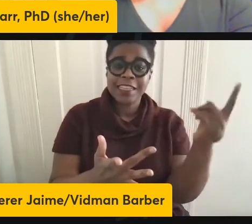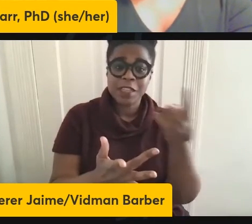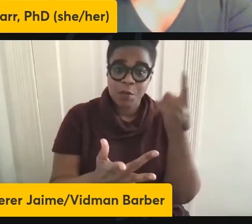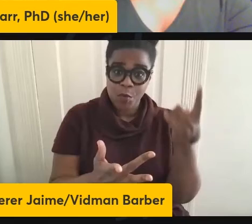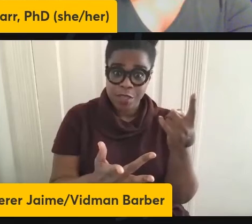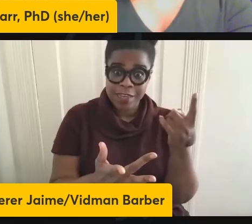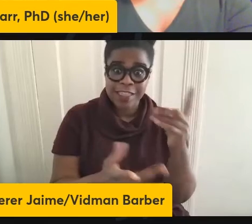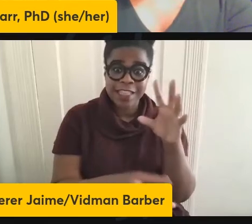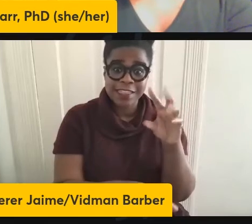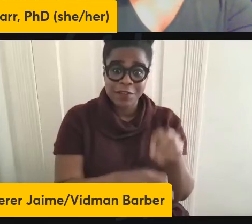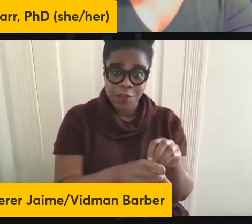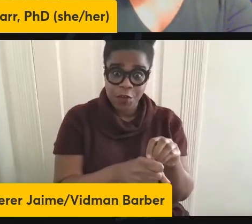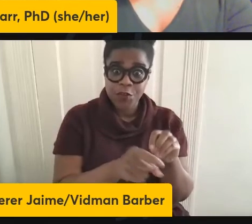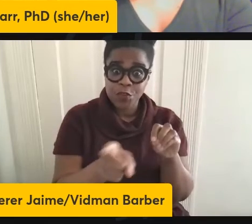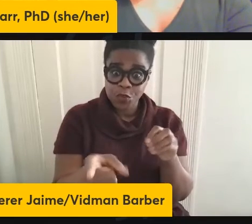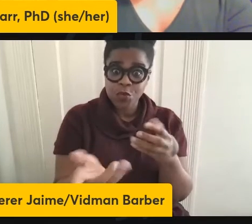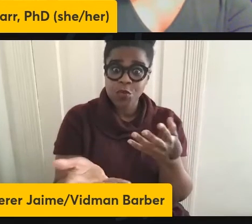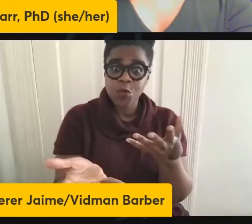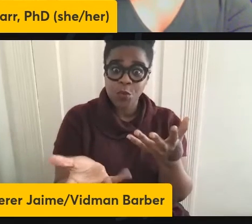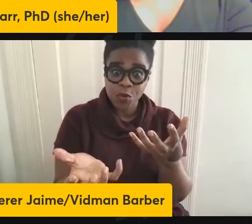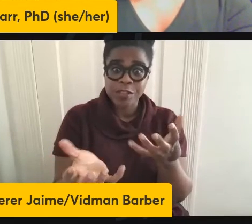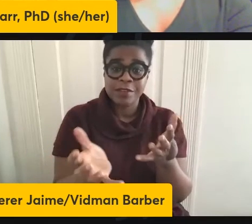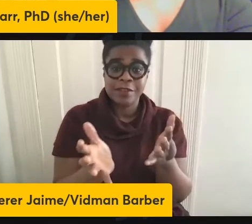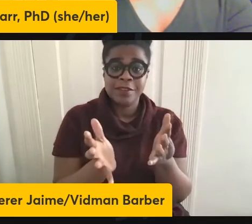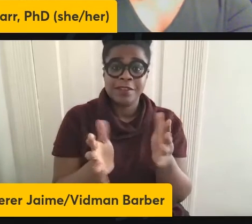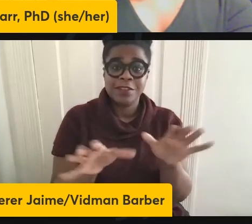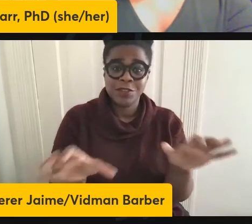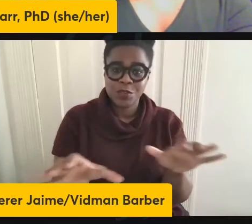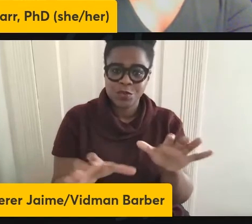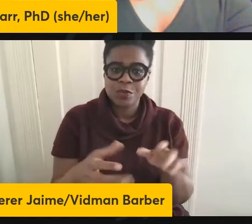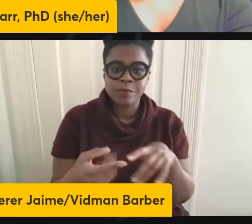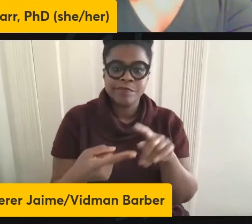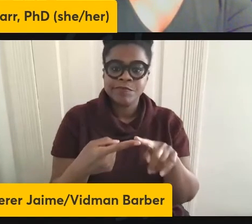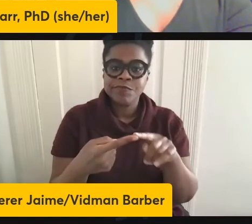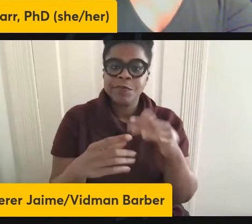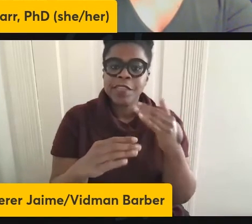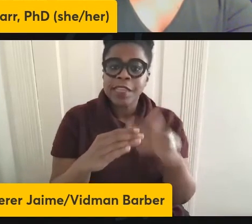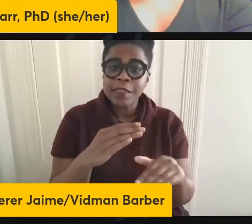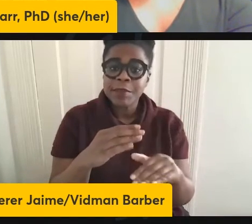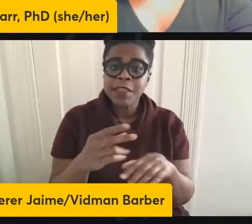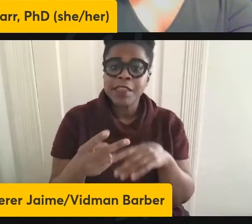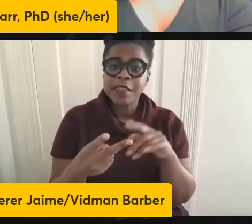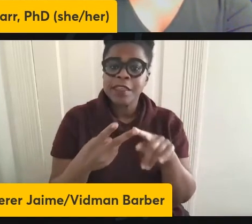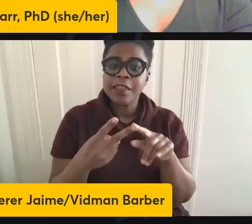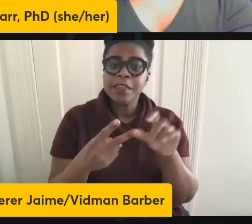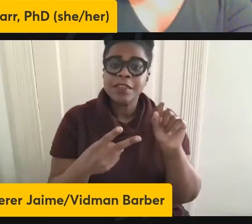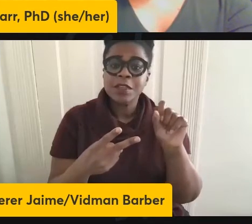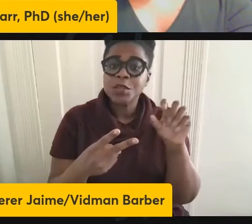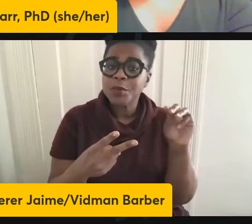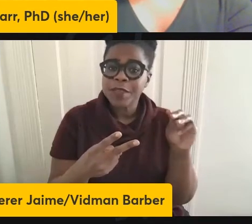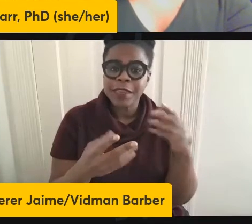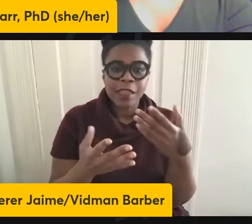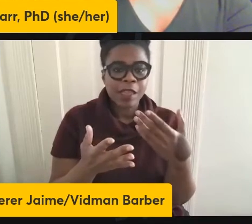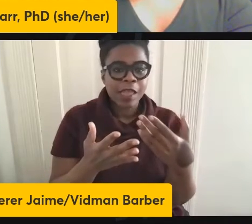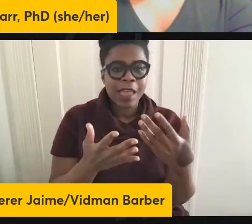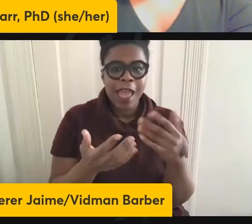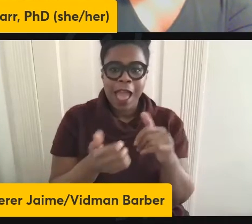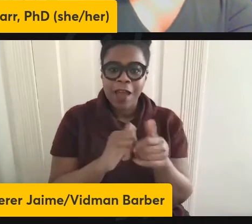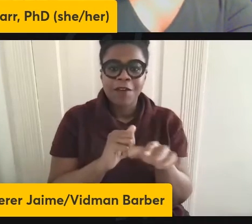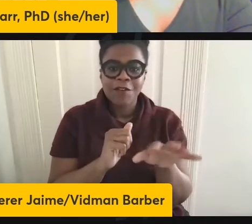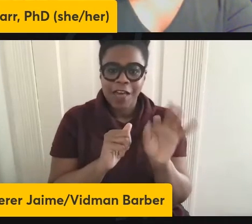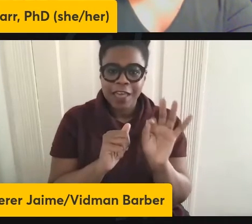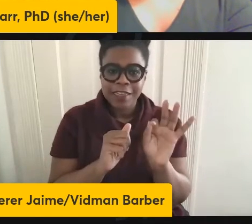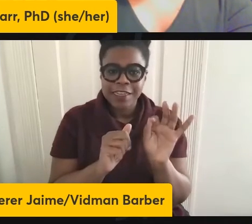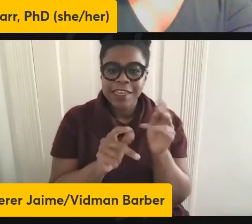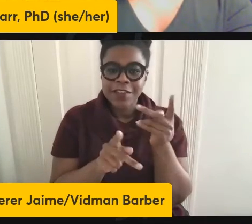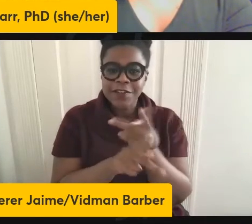you want to do. And so that can be through email, that could be through social media, however you can find someone,